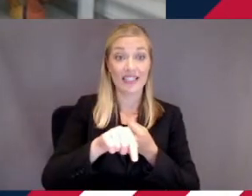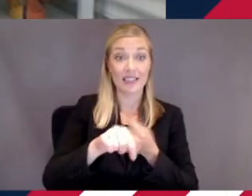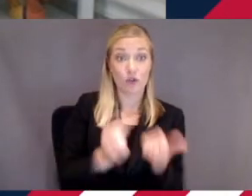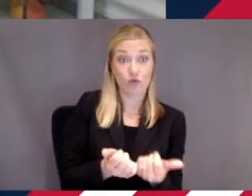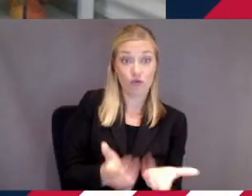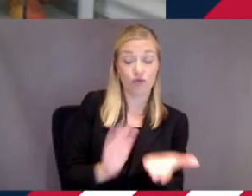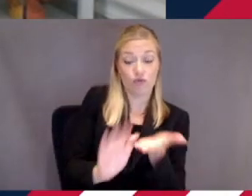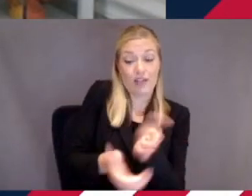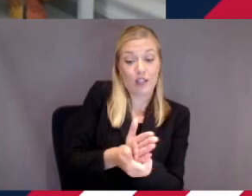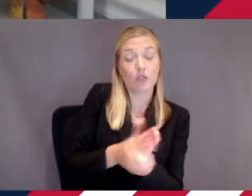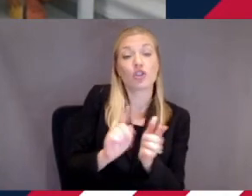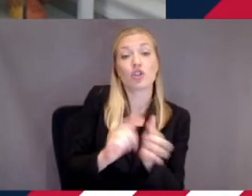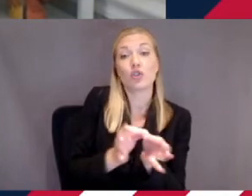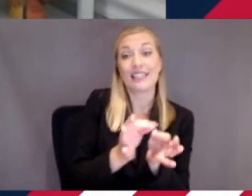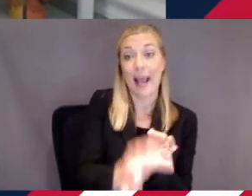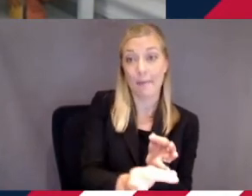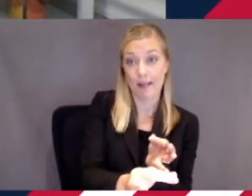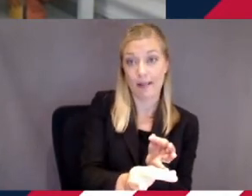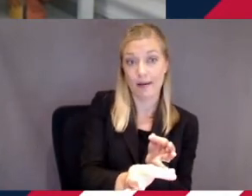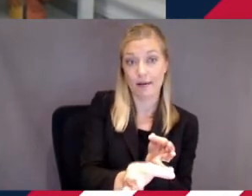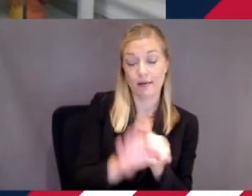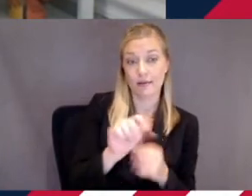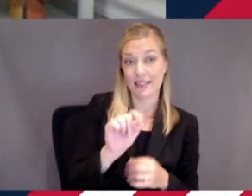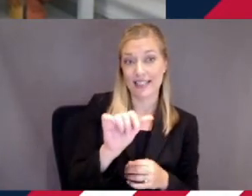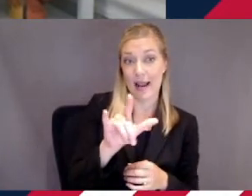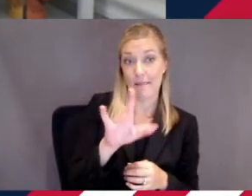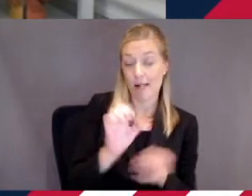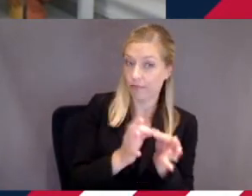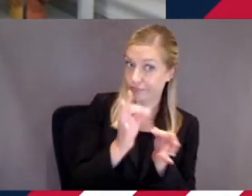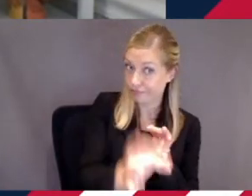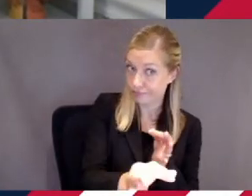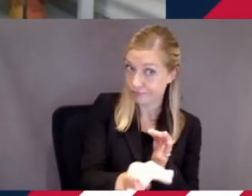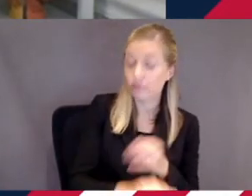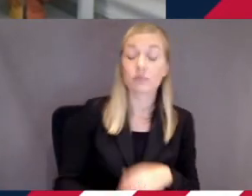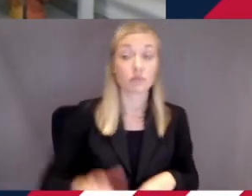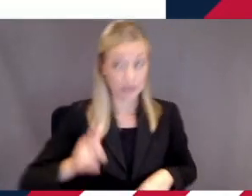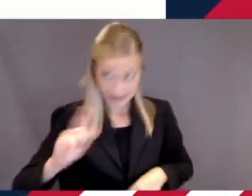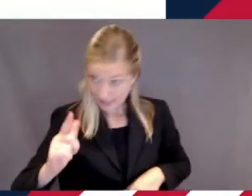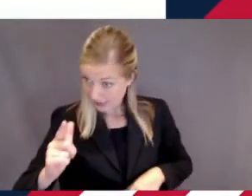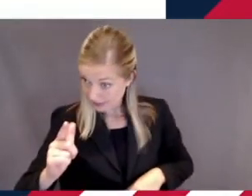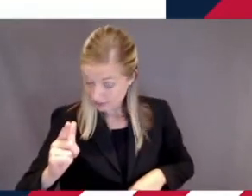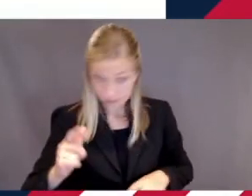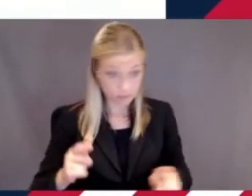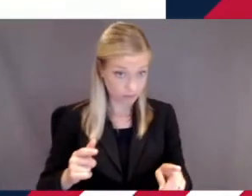There has been a motion to table this proposal. Is there a second? There is.